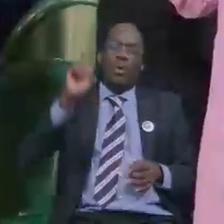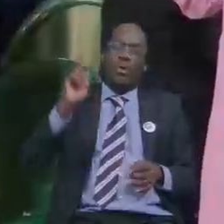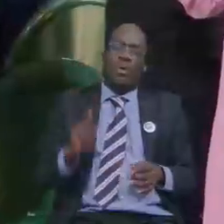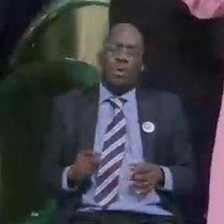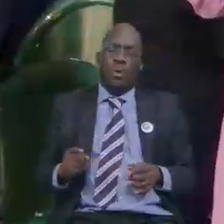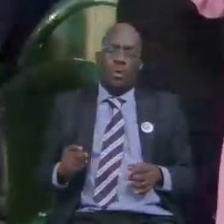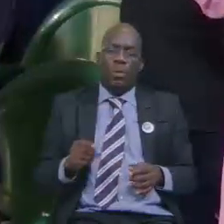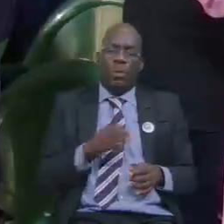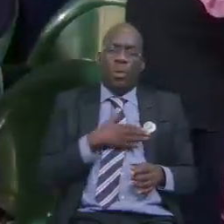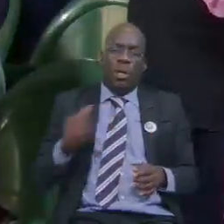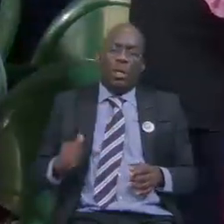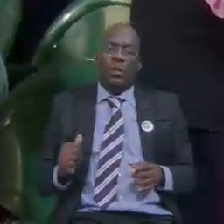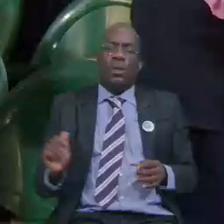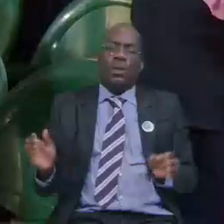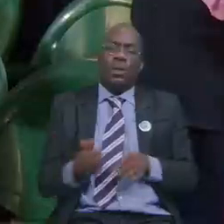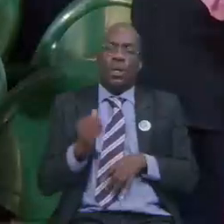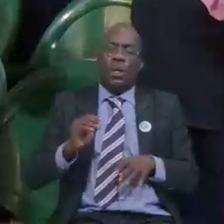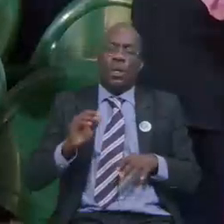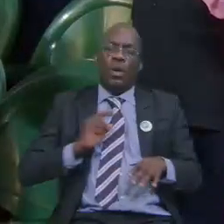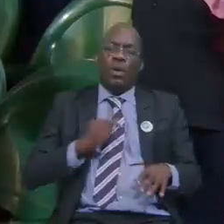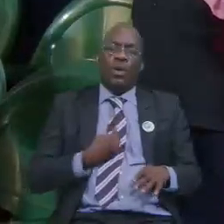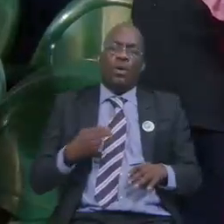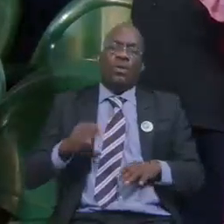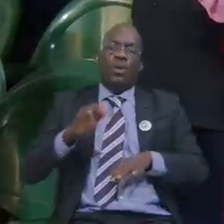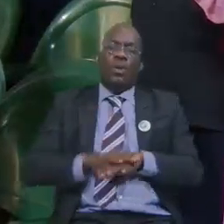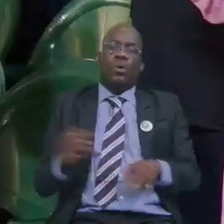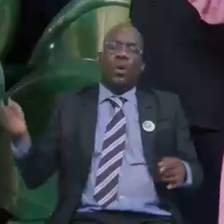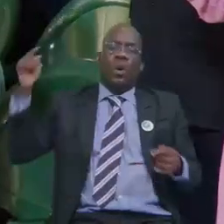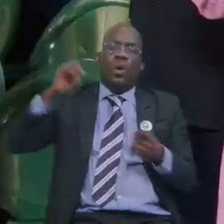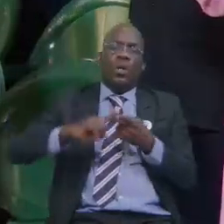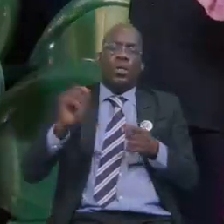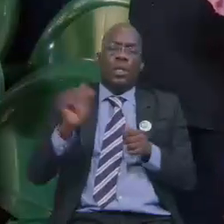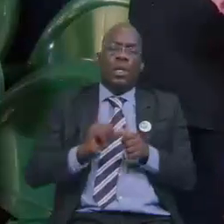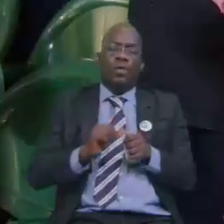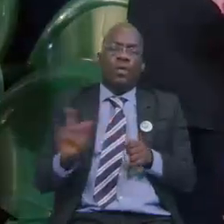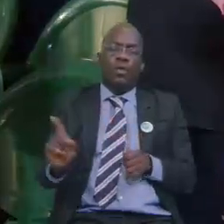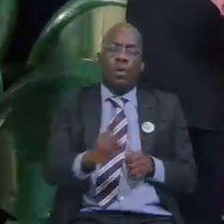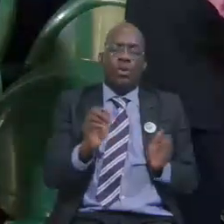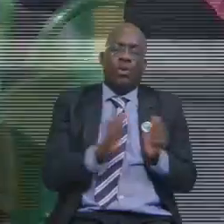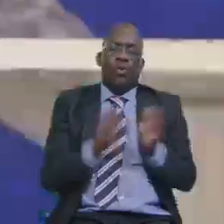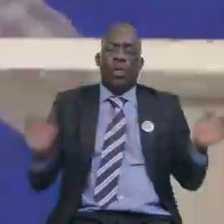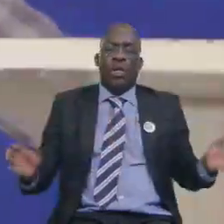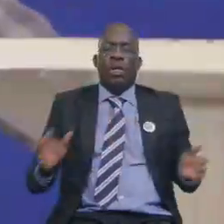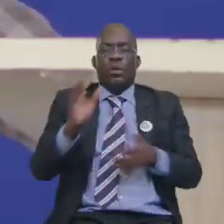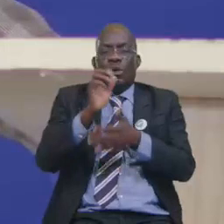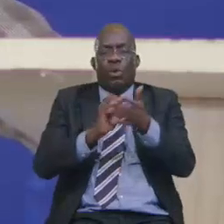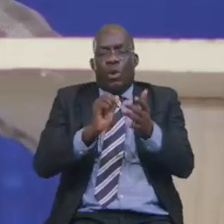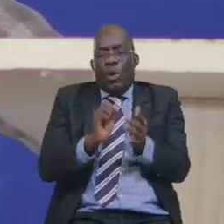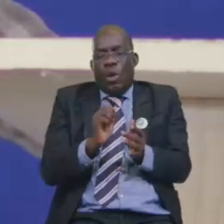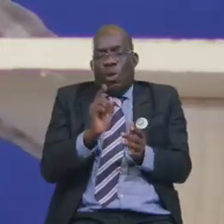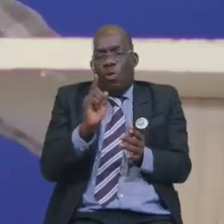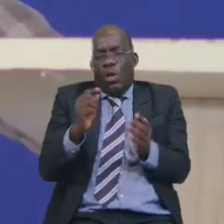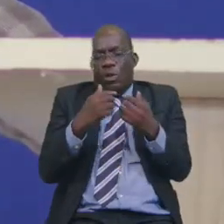And take us on until everyone, without exception, gets to